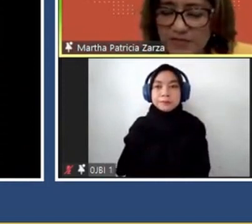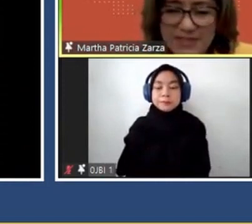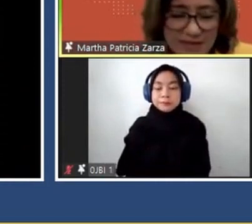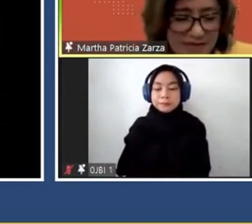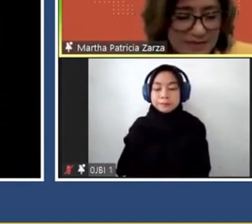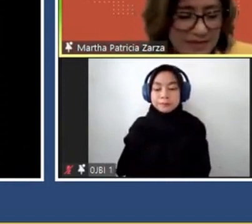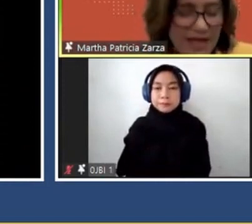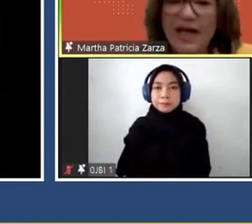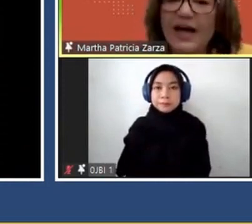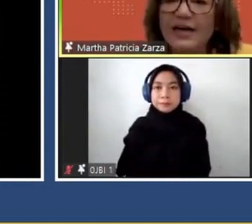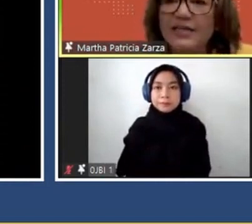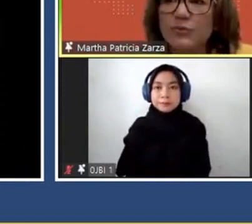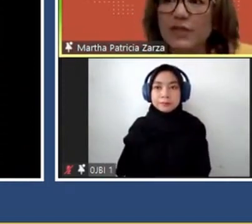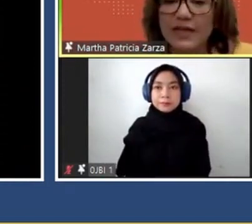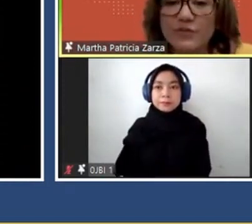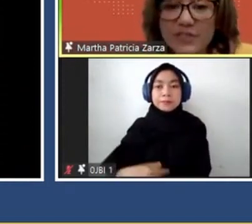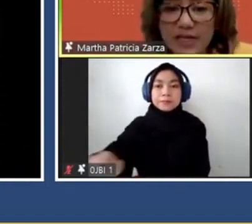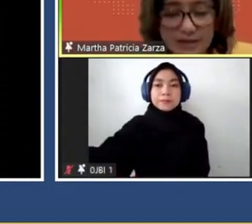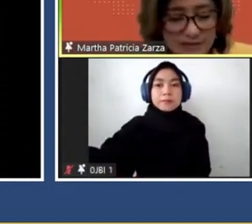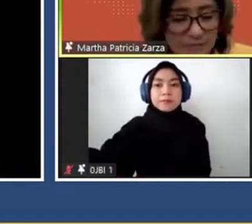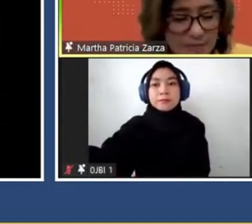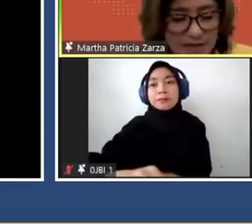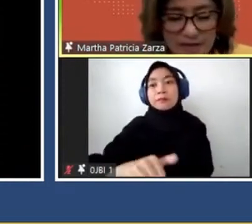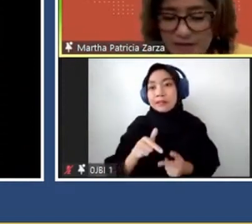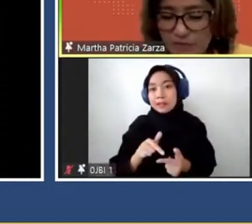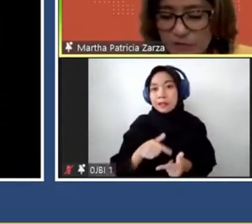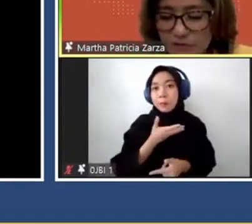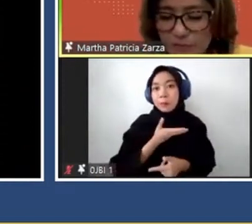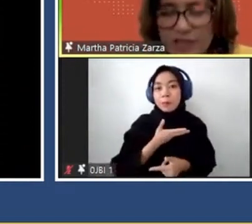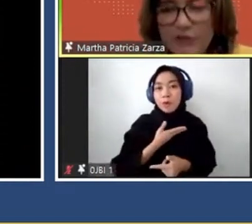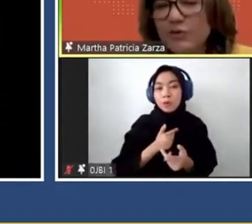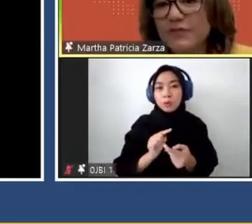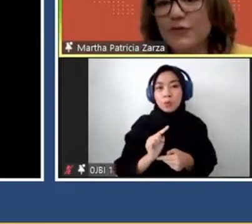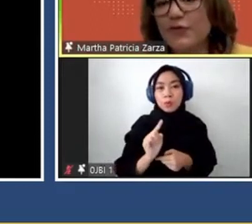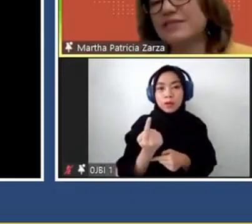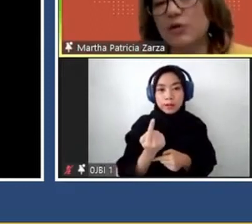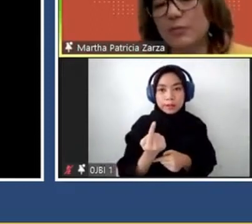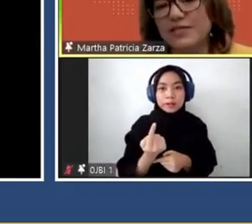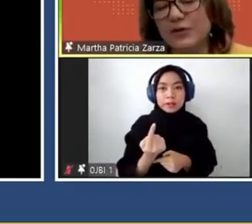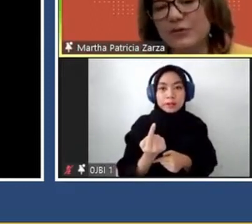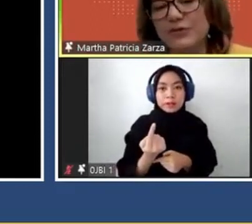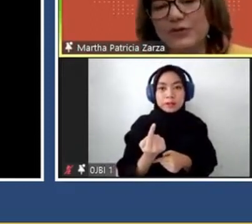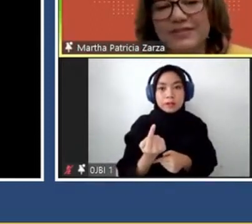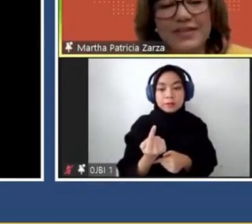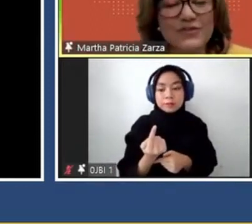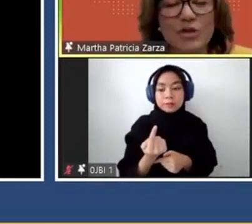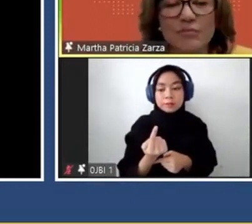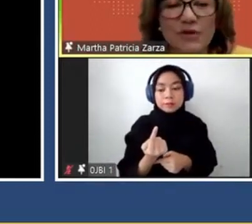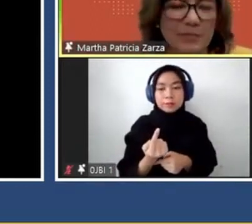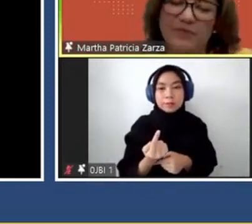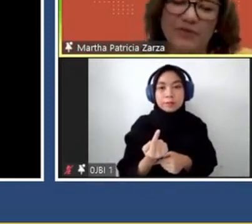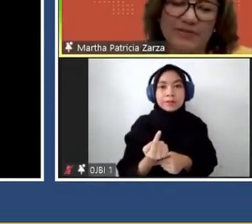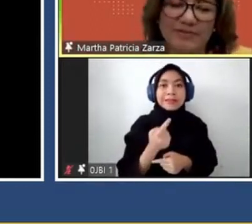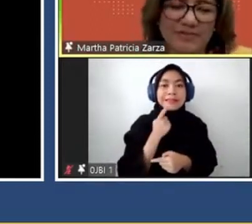Well, having said that, I would like to start by to tell you a few things about Mexico for